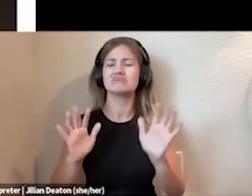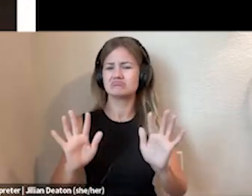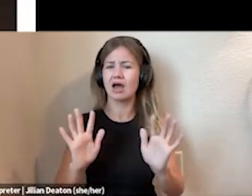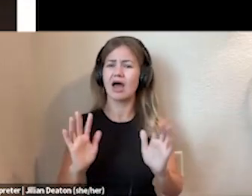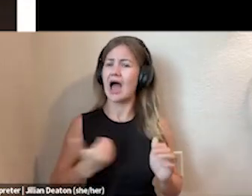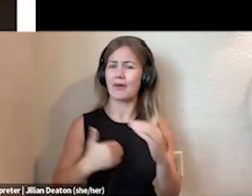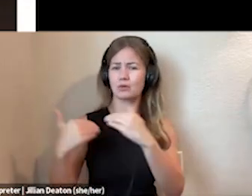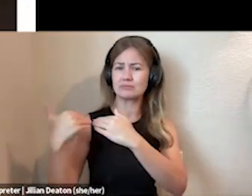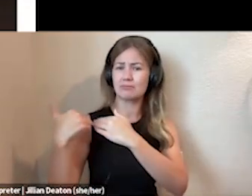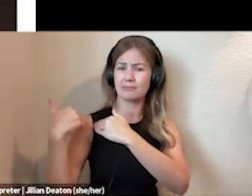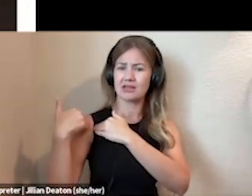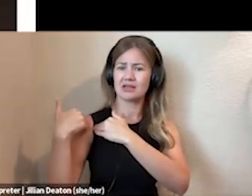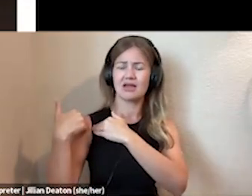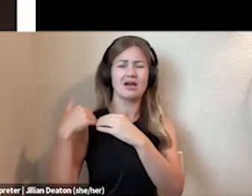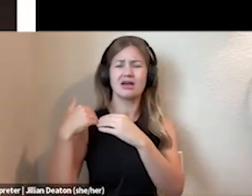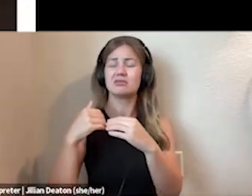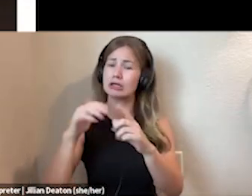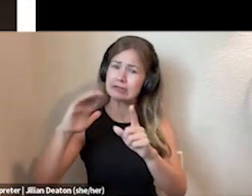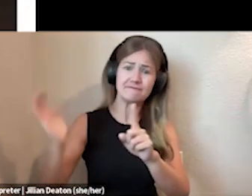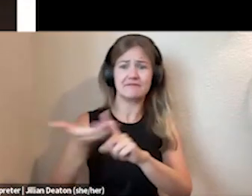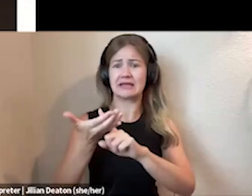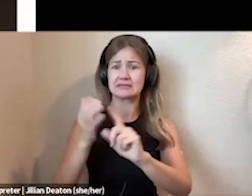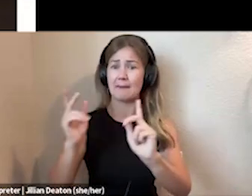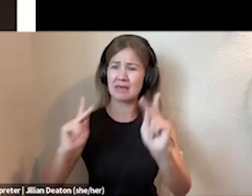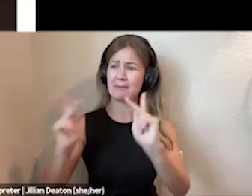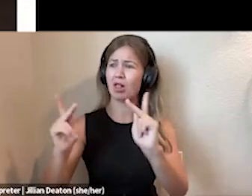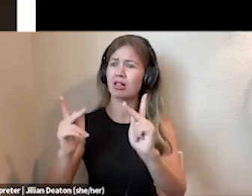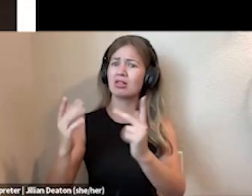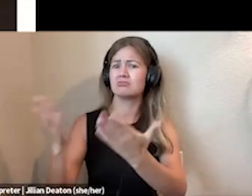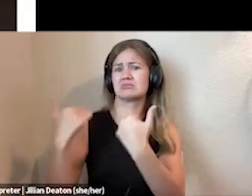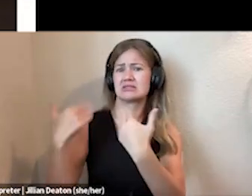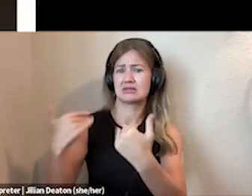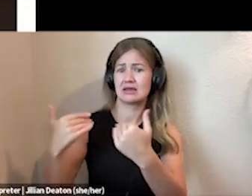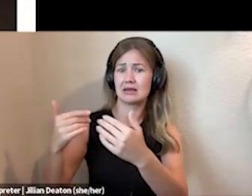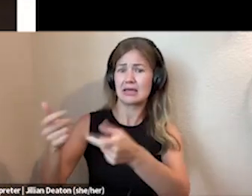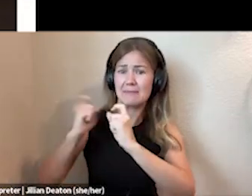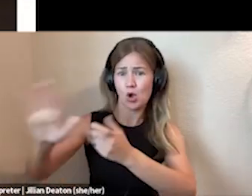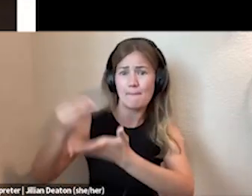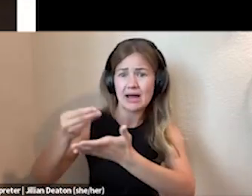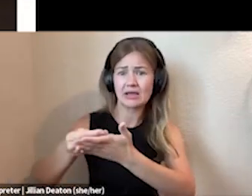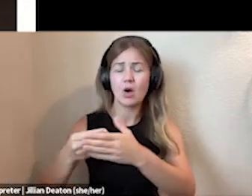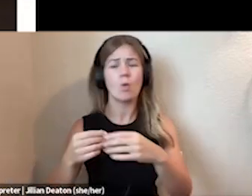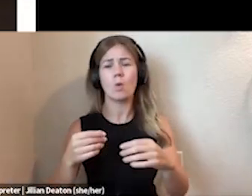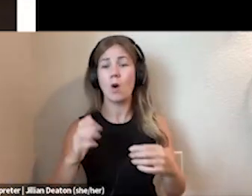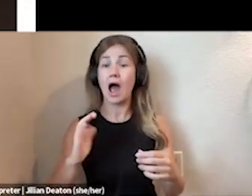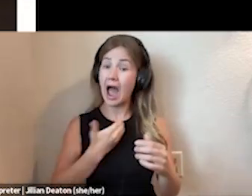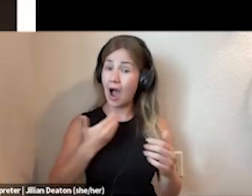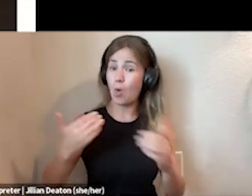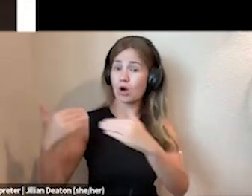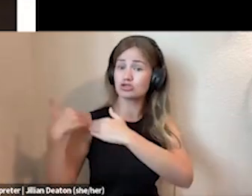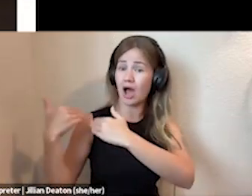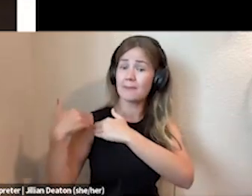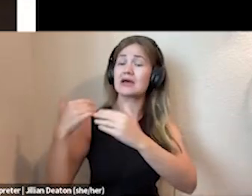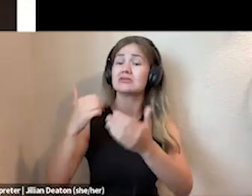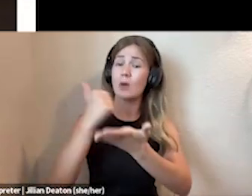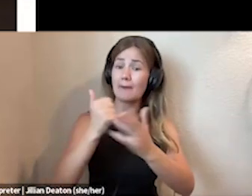talk someone into giving money away. Our job is to help someone recognize the joy, meaning, and